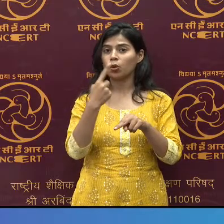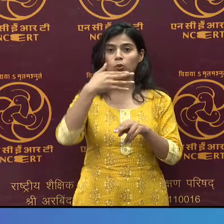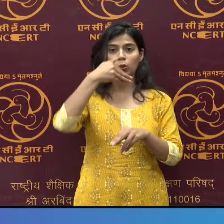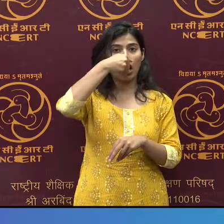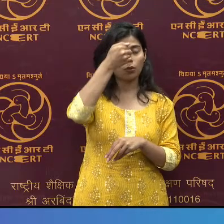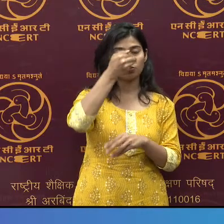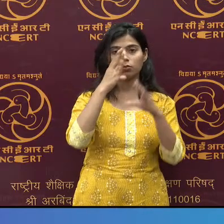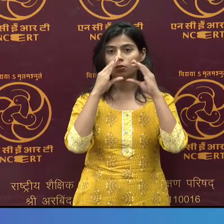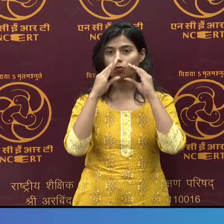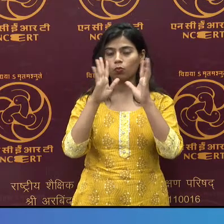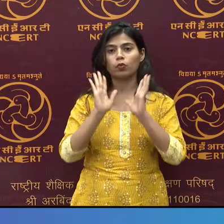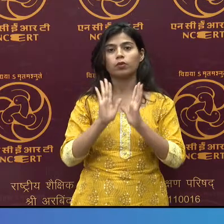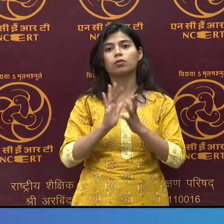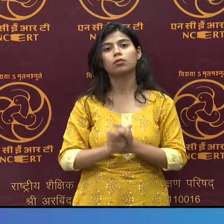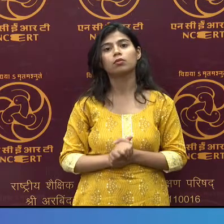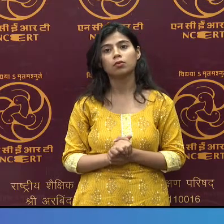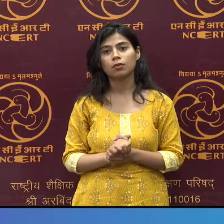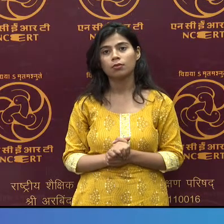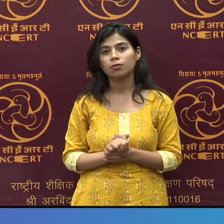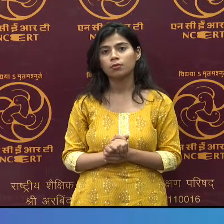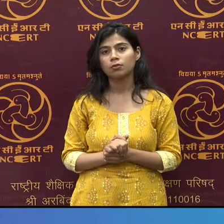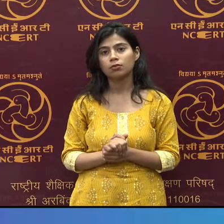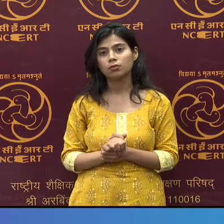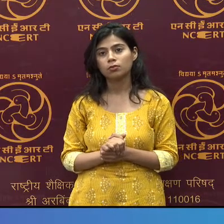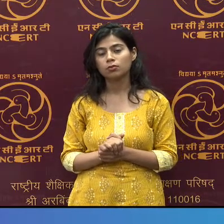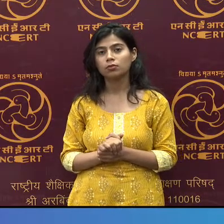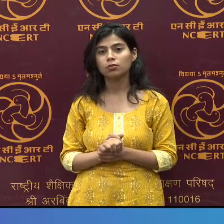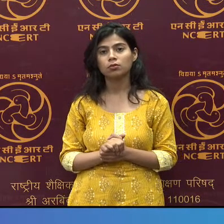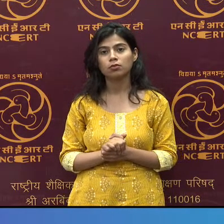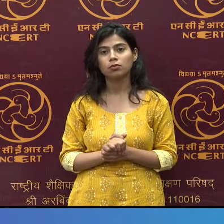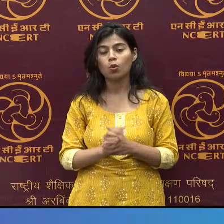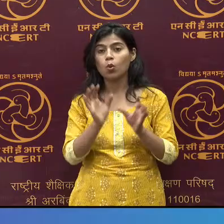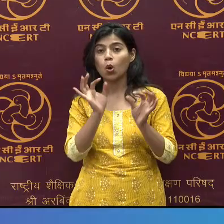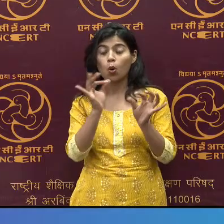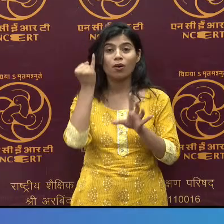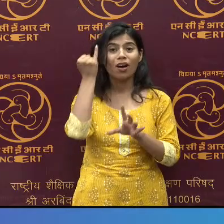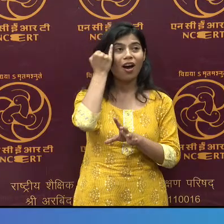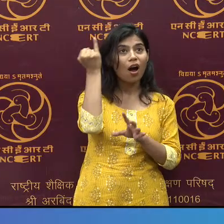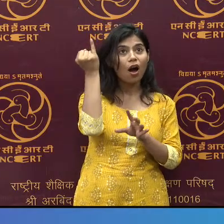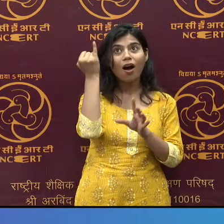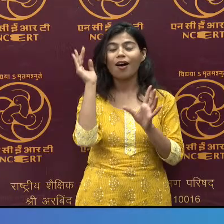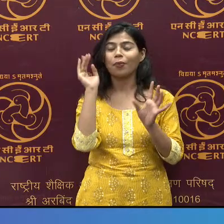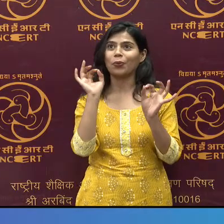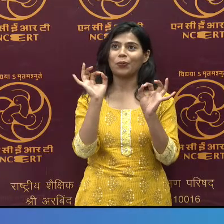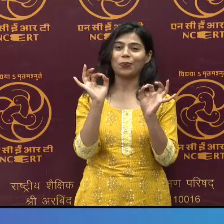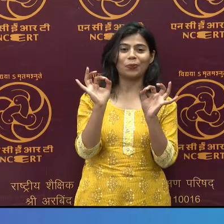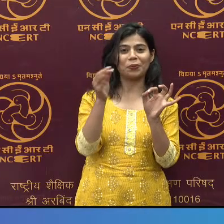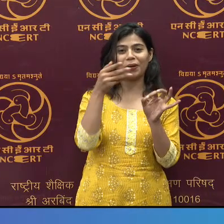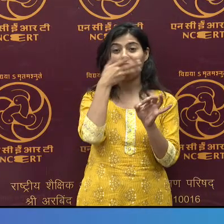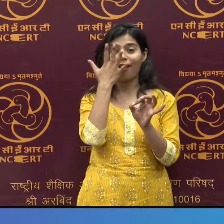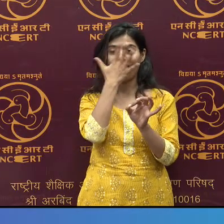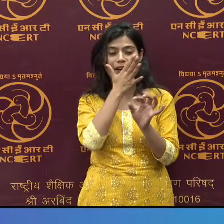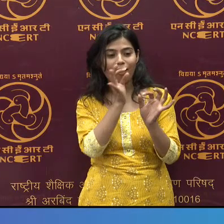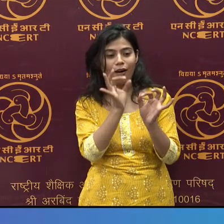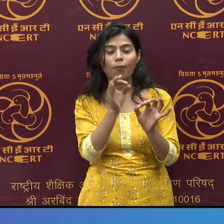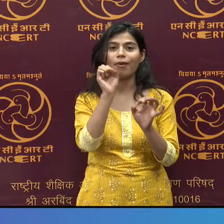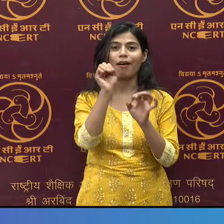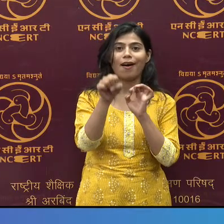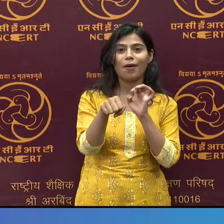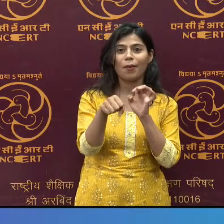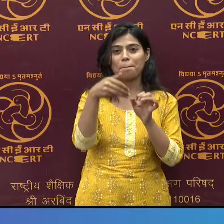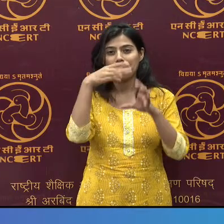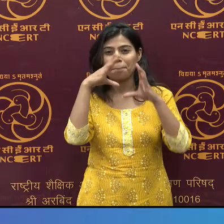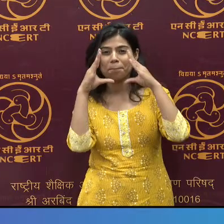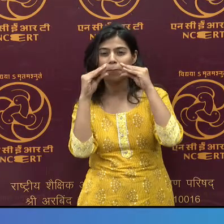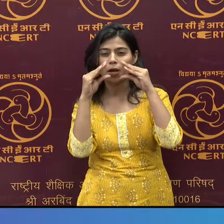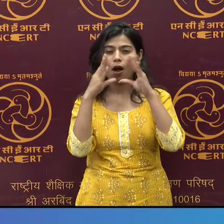food, so you can just evoke a good idea in the mind of reader. How does it like? You have a